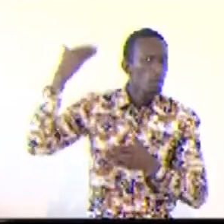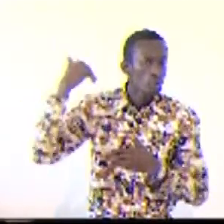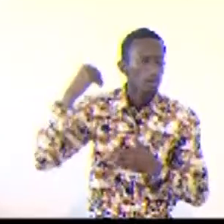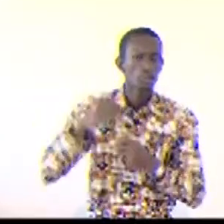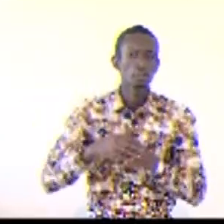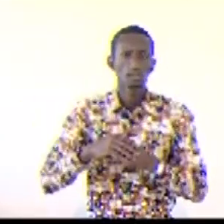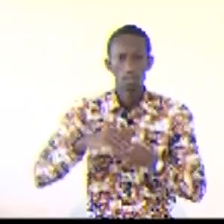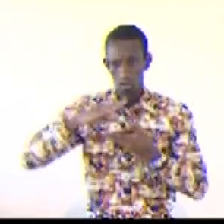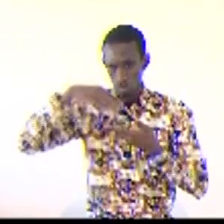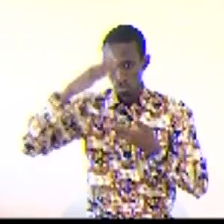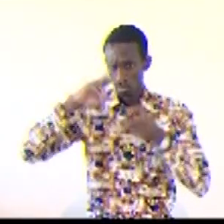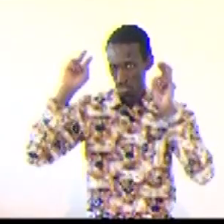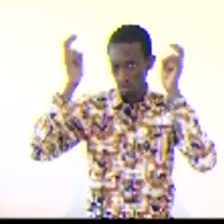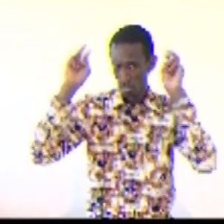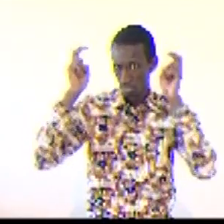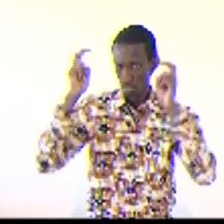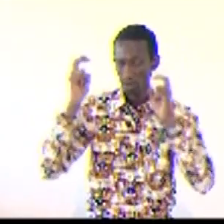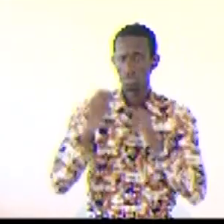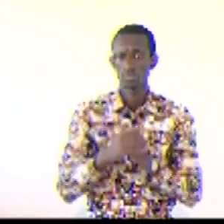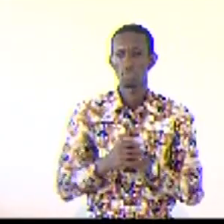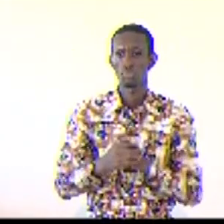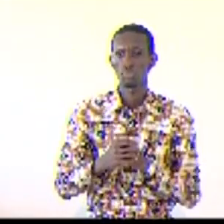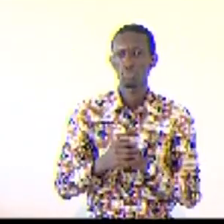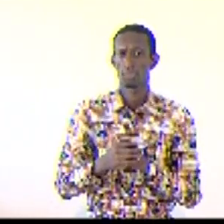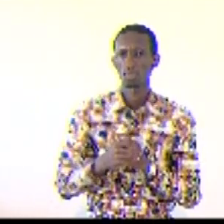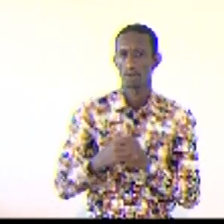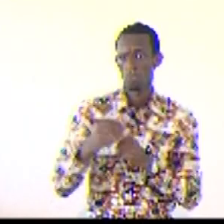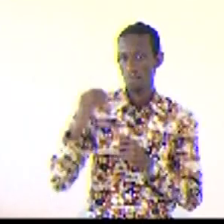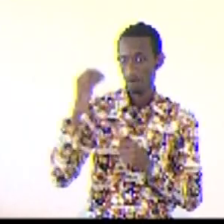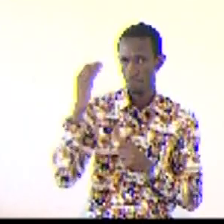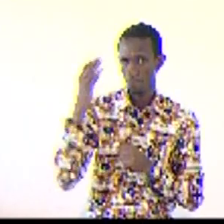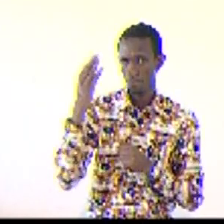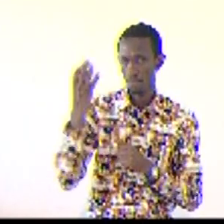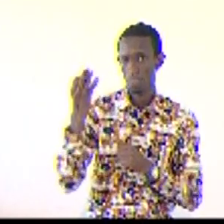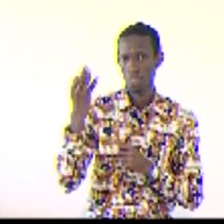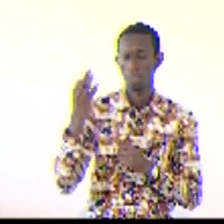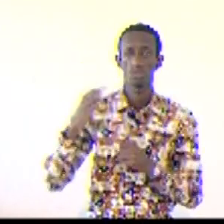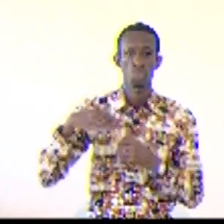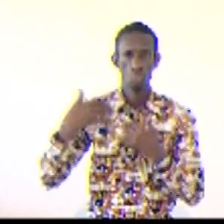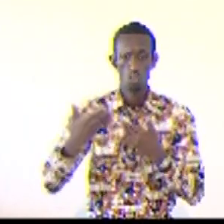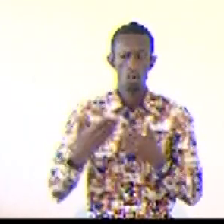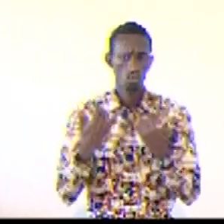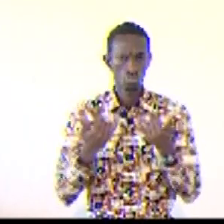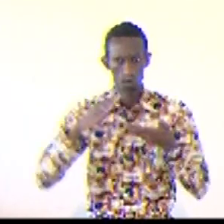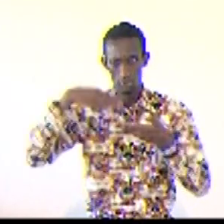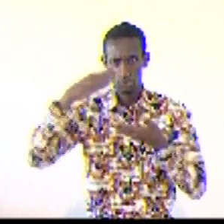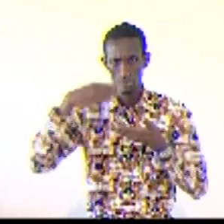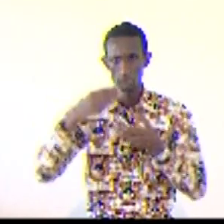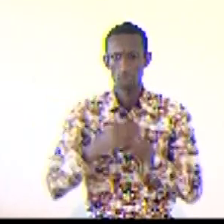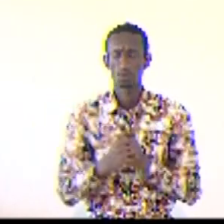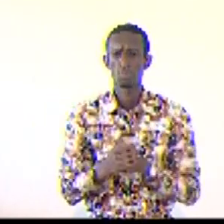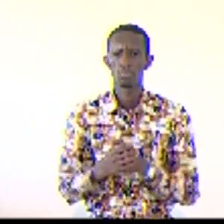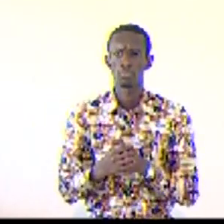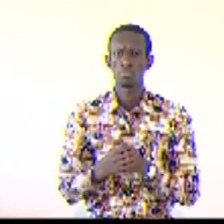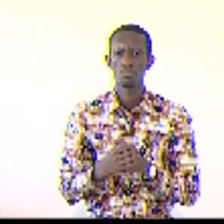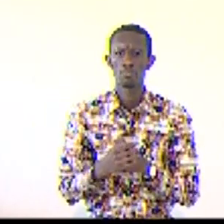Sorry, I beg your pardon. We're on the Unit 5, which is the rate of reactions. And we have come to